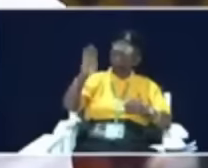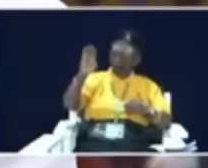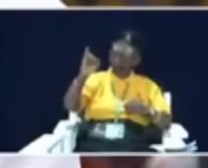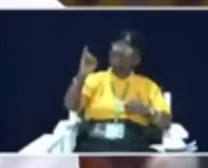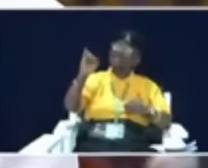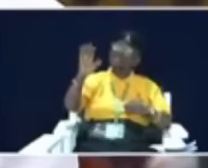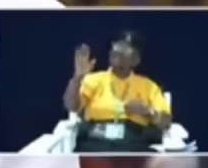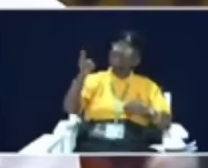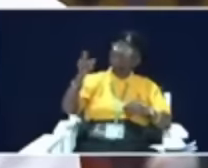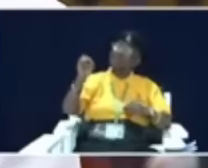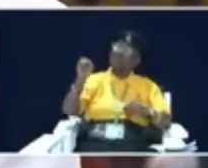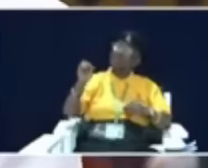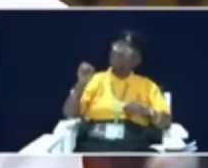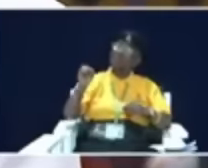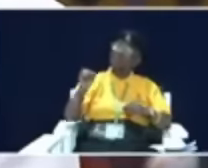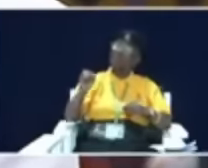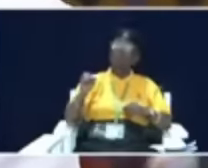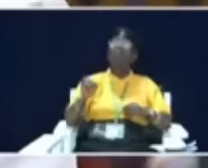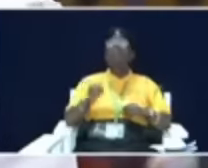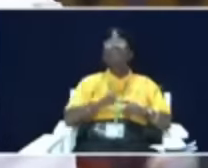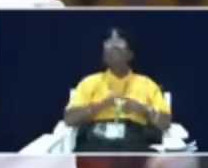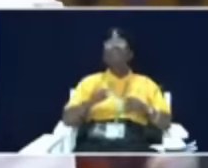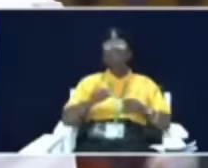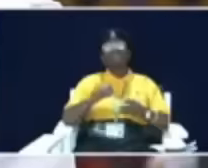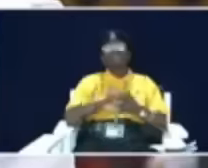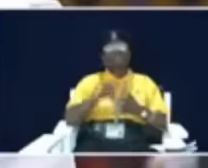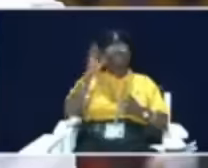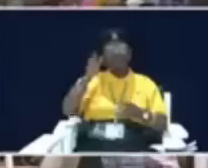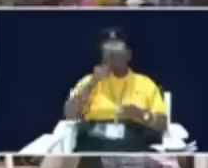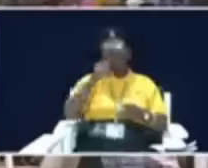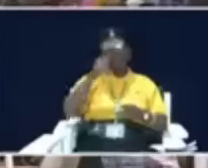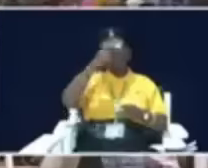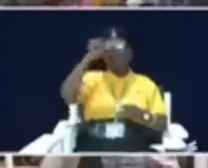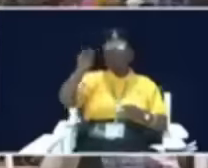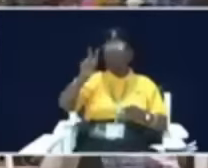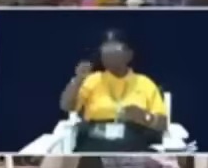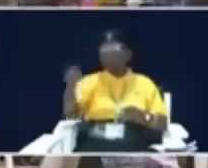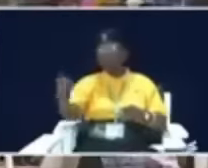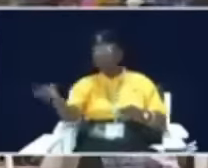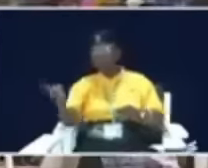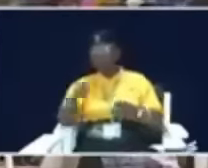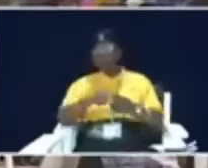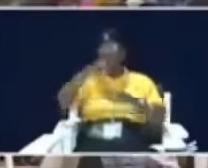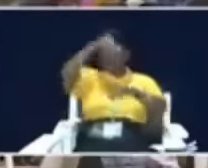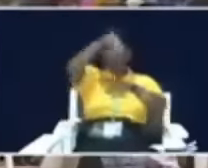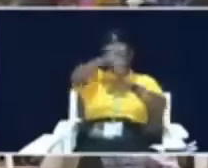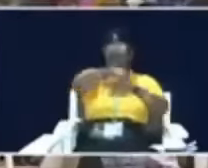tonight. Must fall tonight.